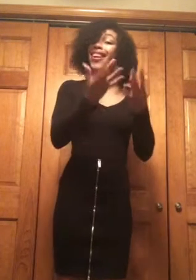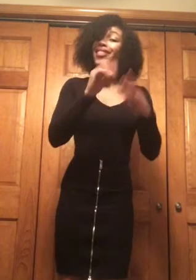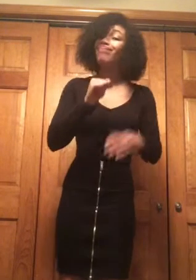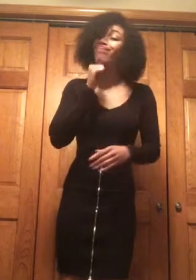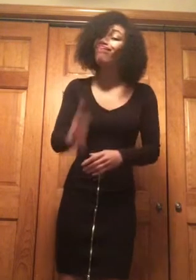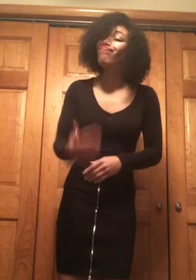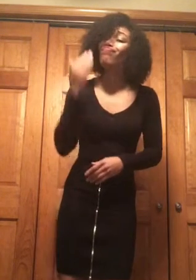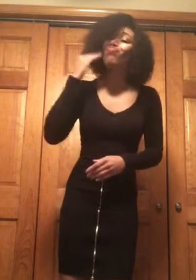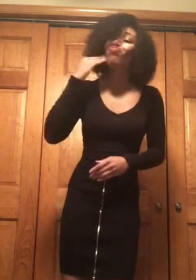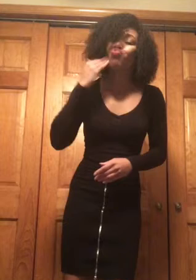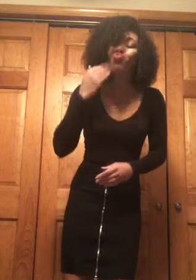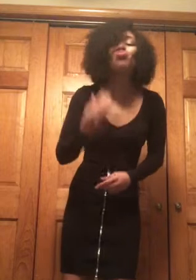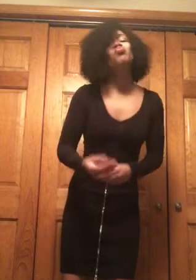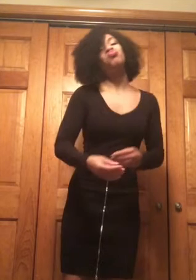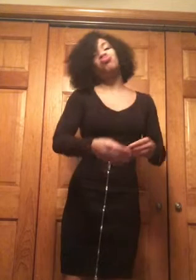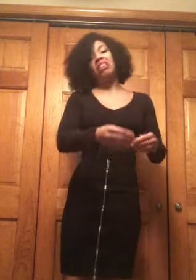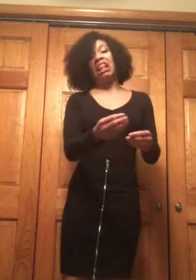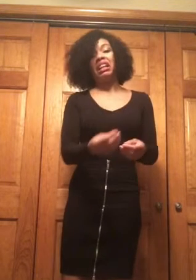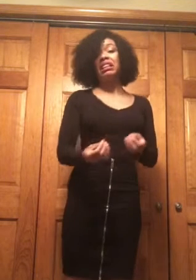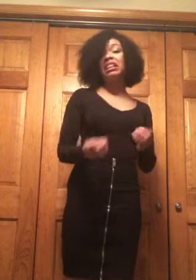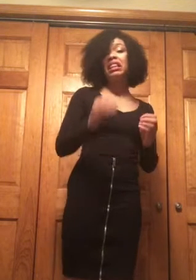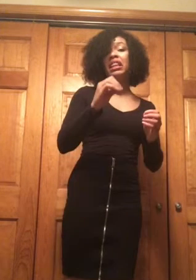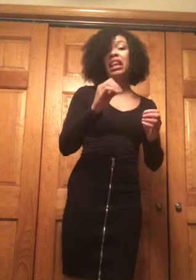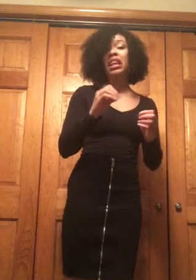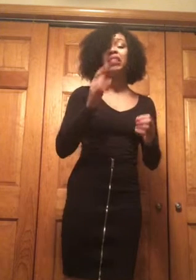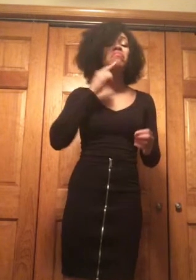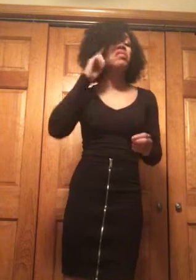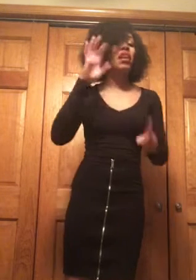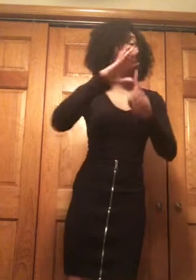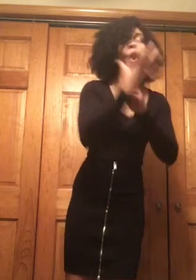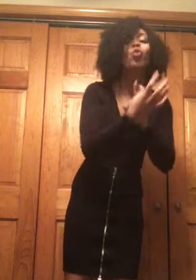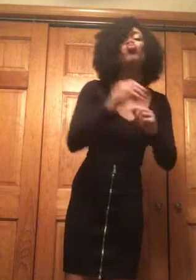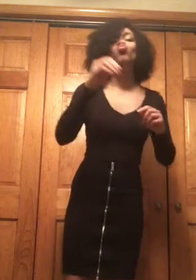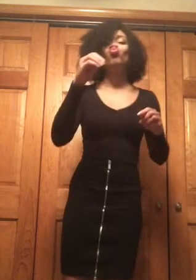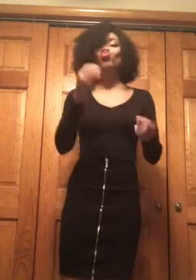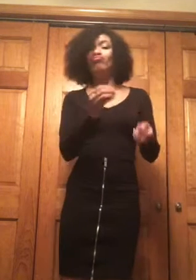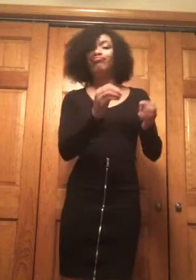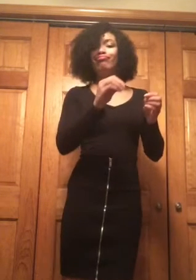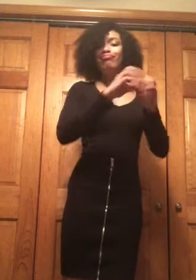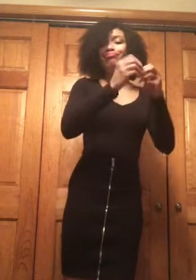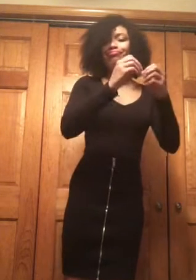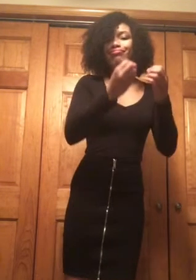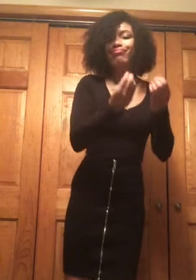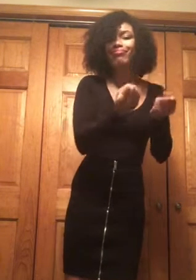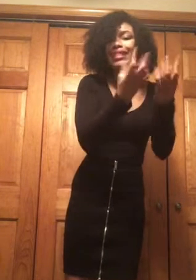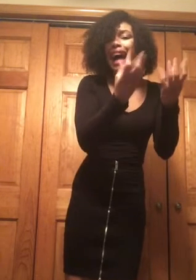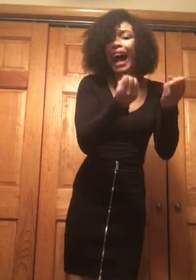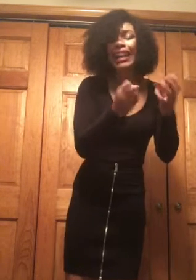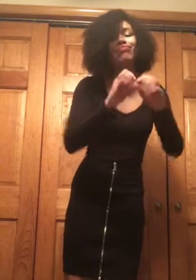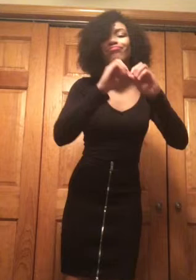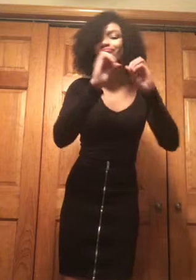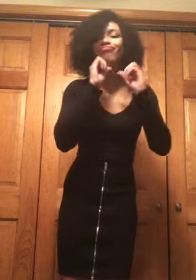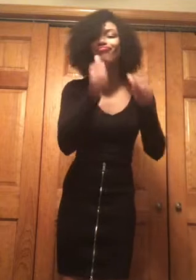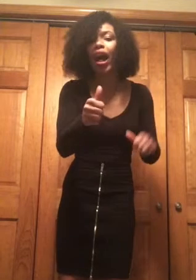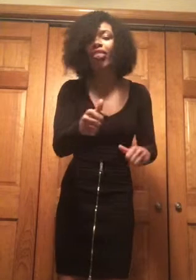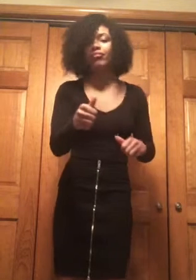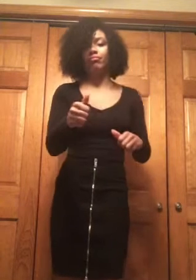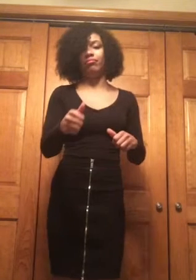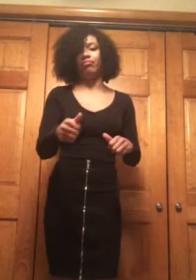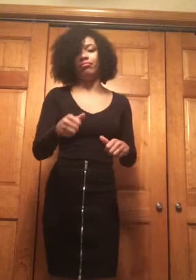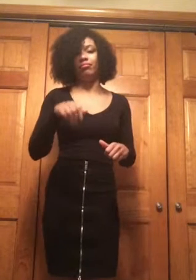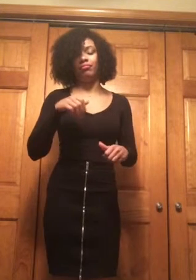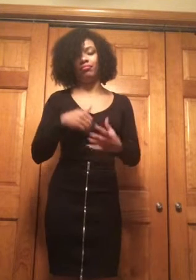understanding of sign language or deaf culture. For many of these hearing parents, their deaf child is the first deaf person they ever